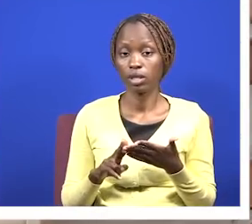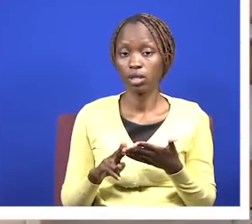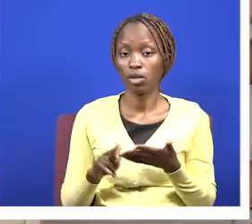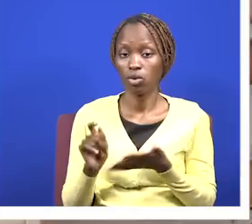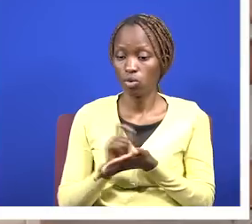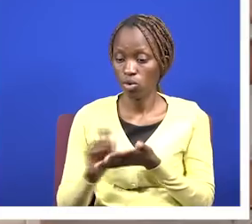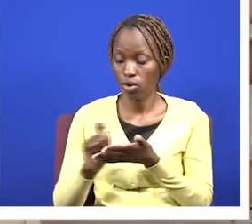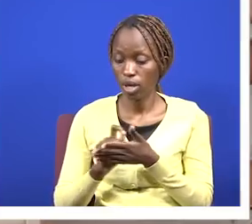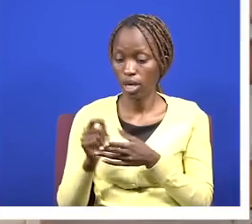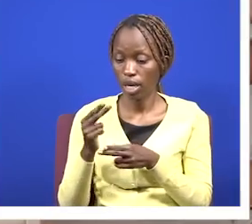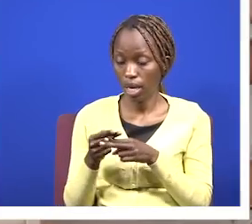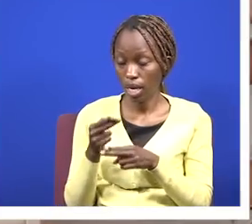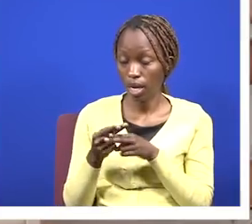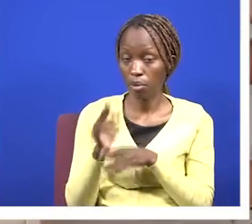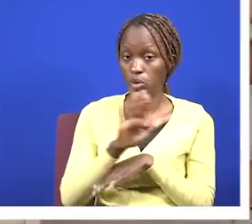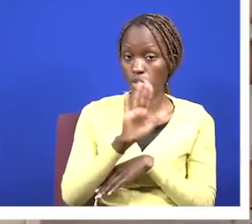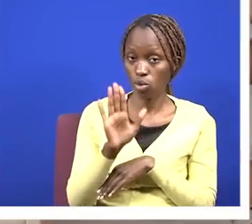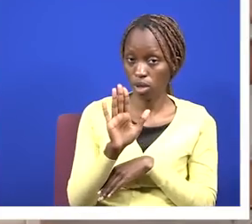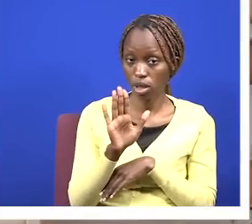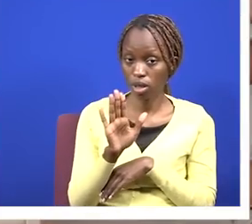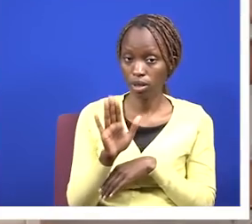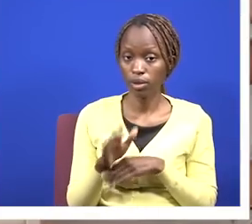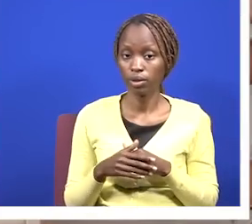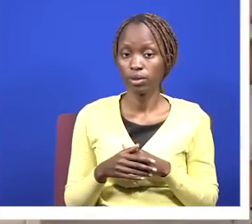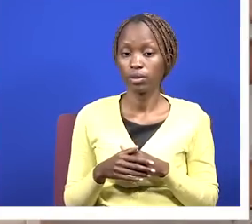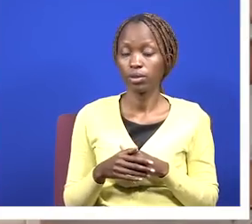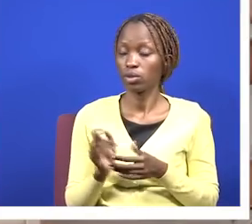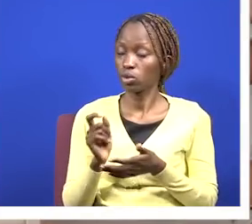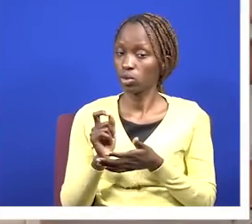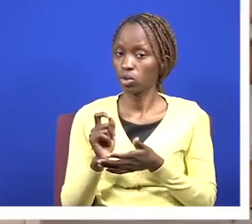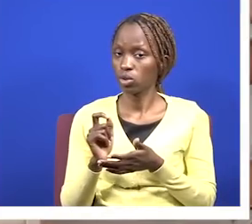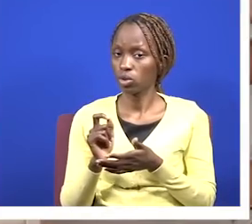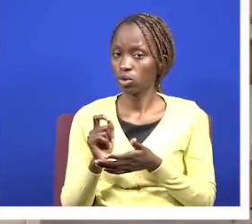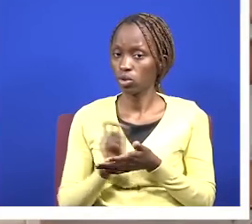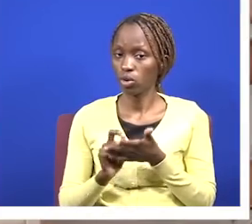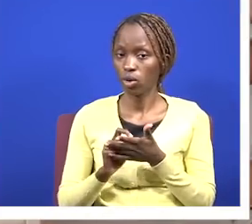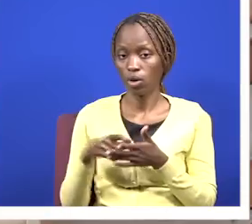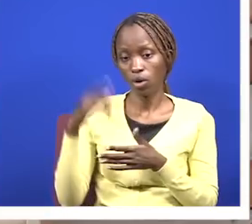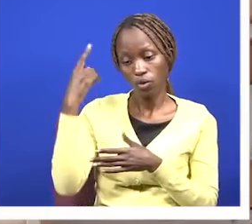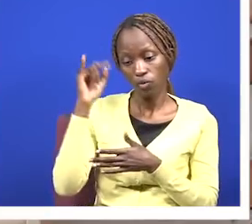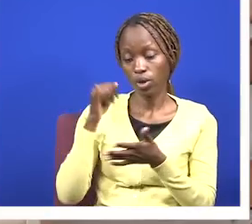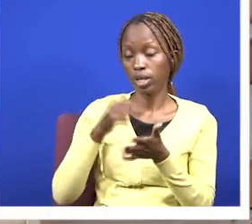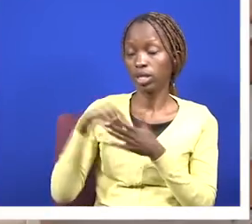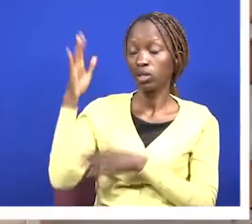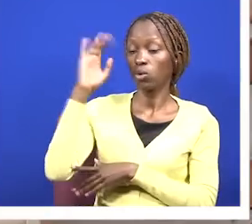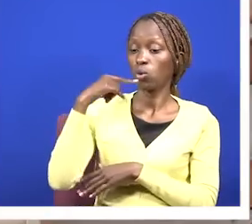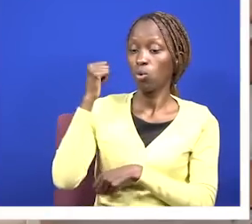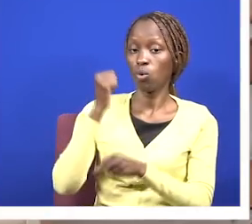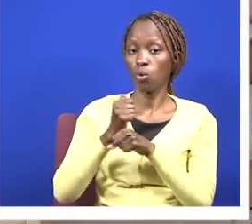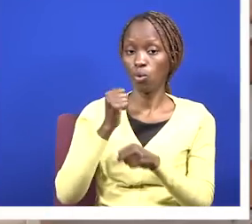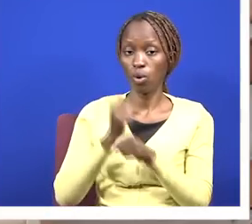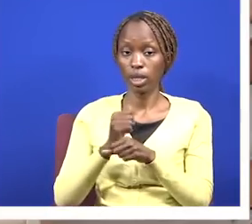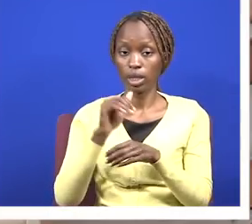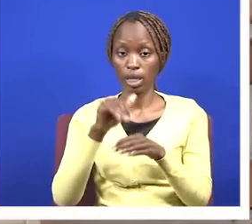And this memory verse, you will write your name. You're going to personalize it and use your name. So this is